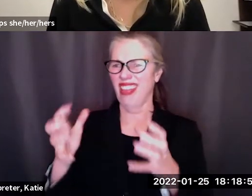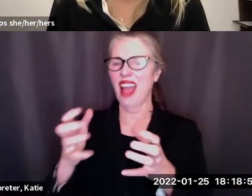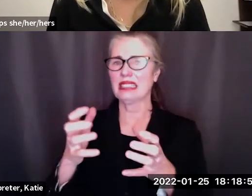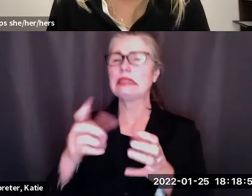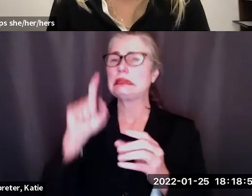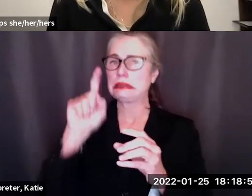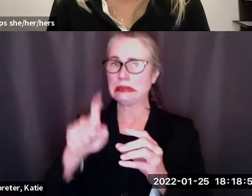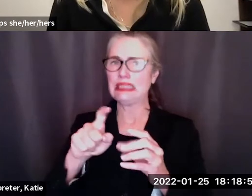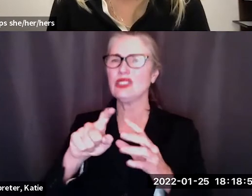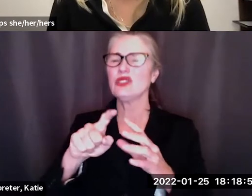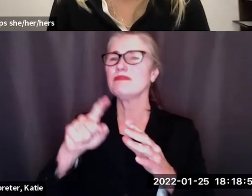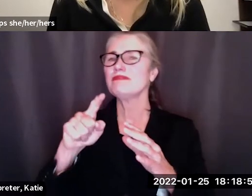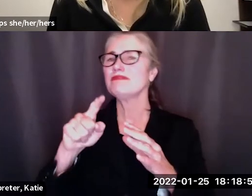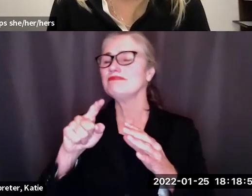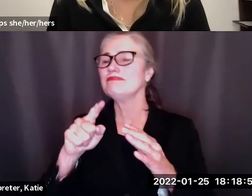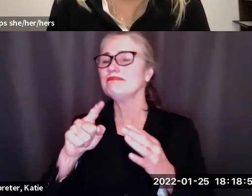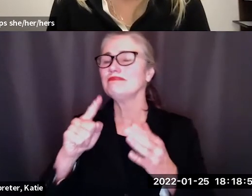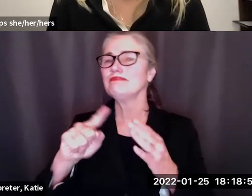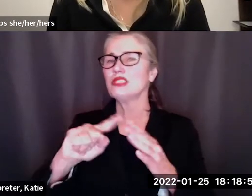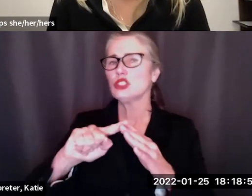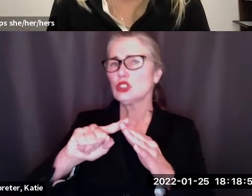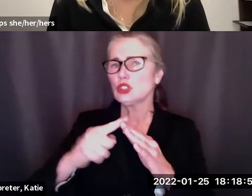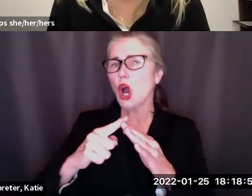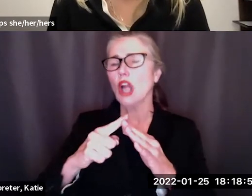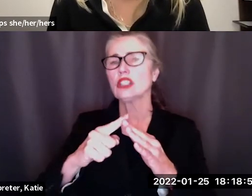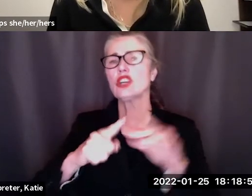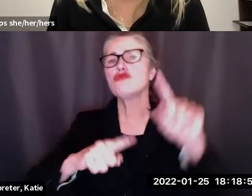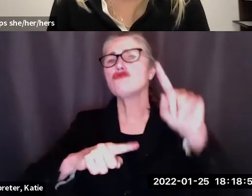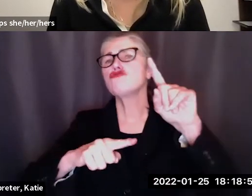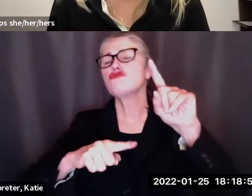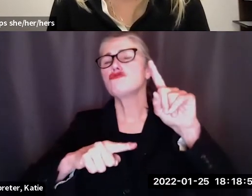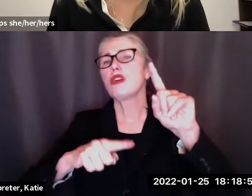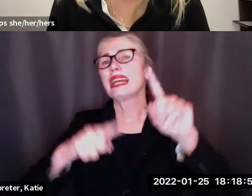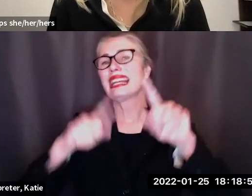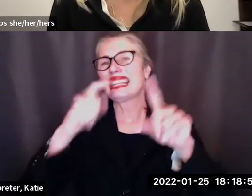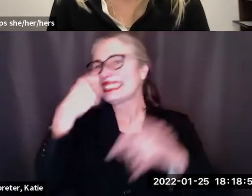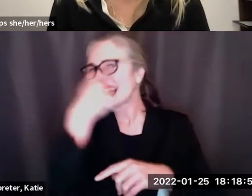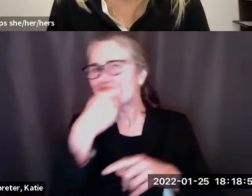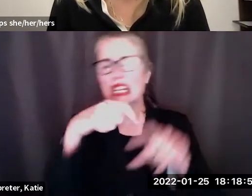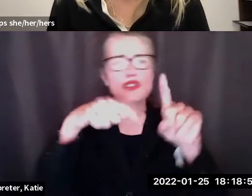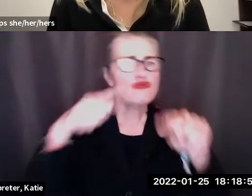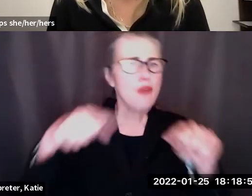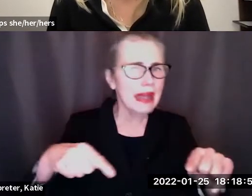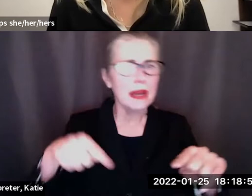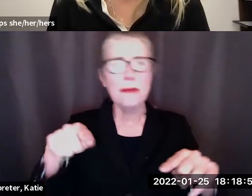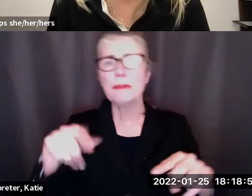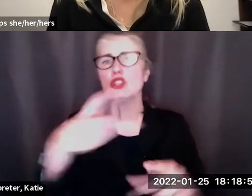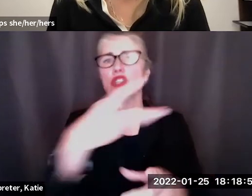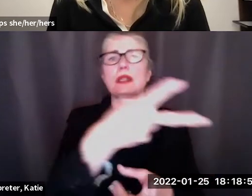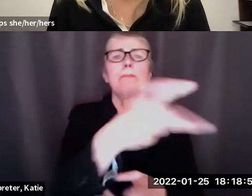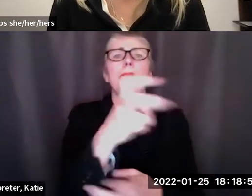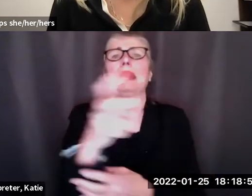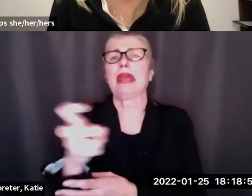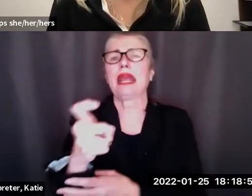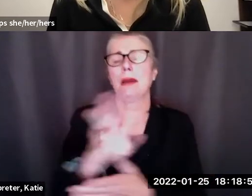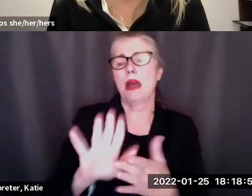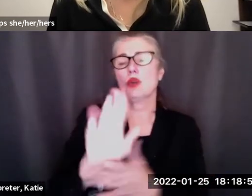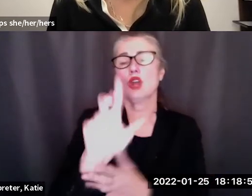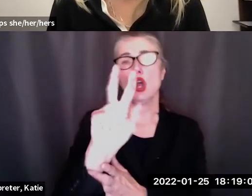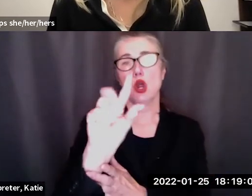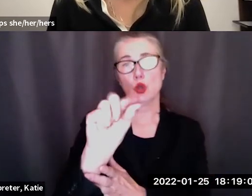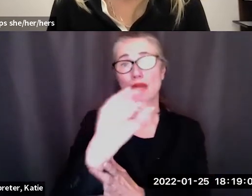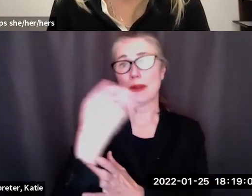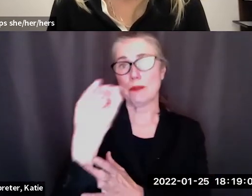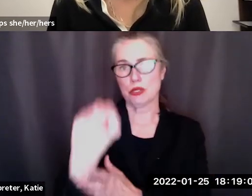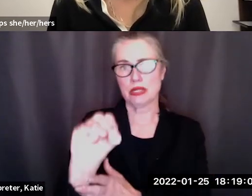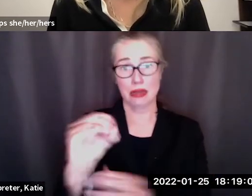at at some point so we started with randomized testing at 20 which is substantially higher than